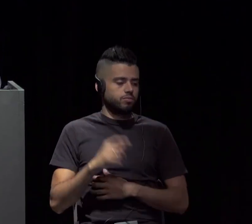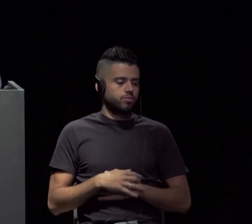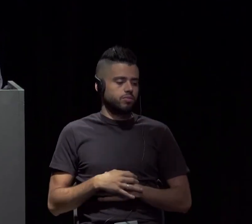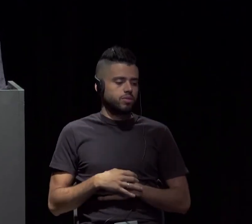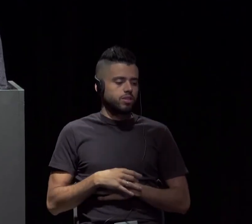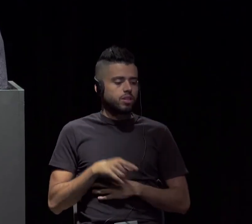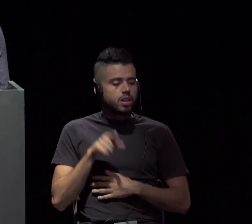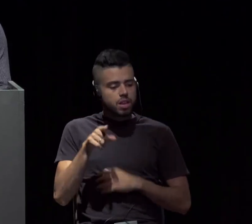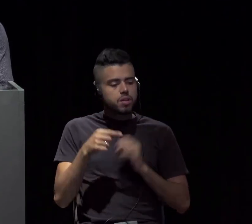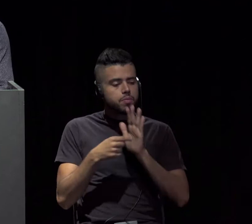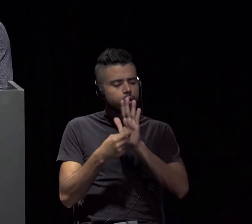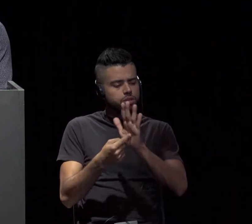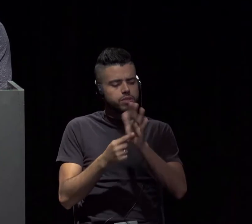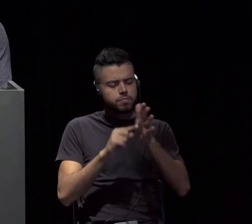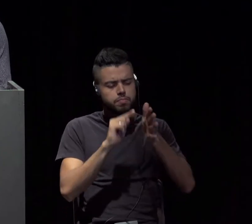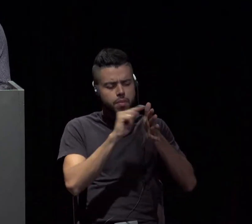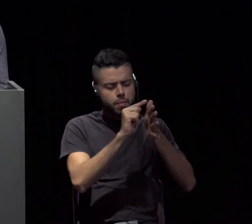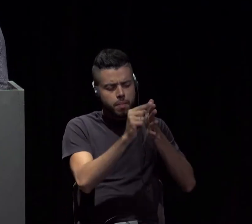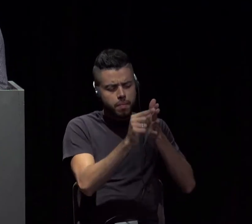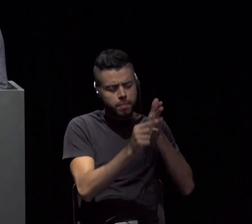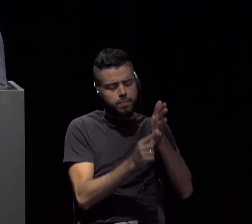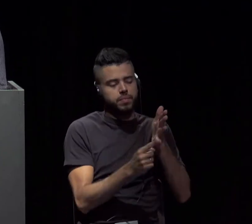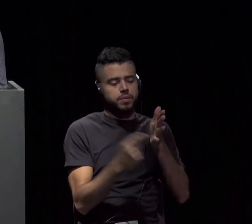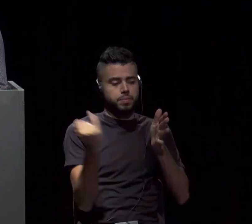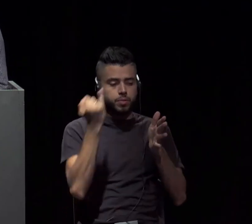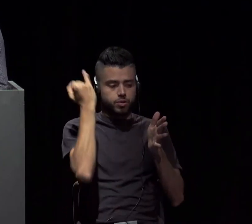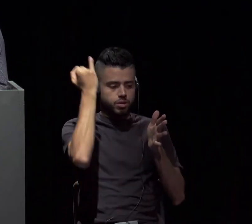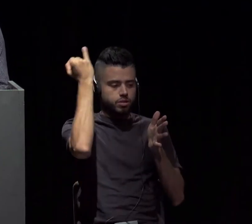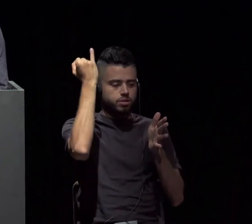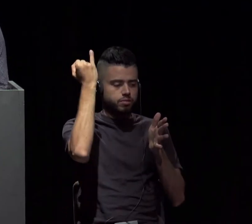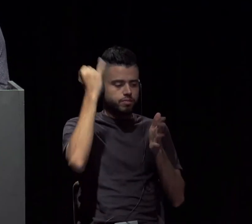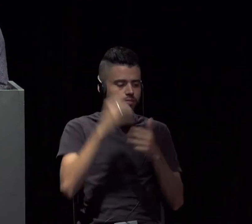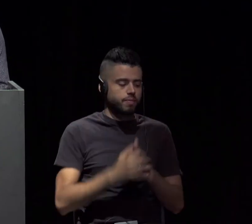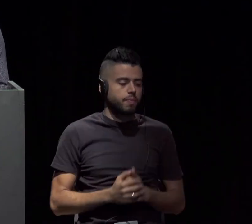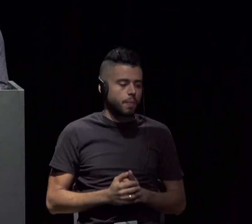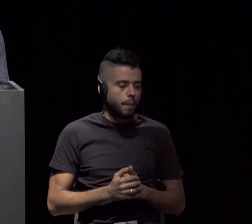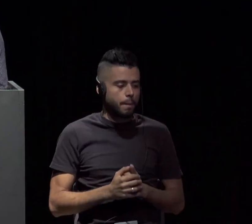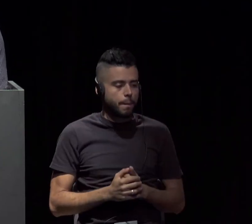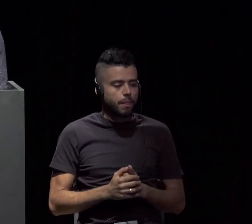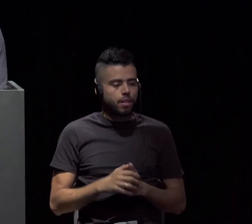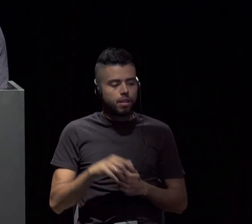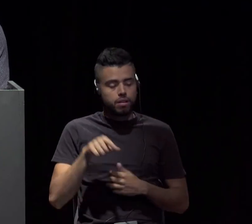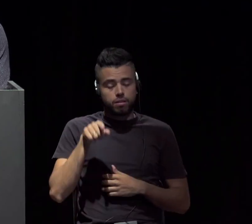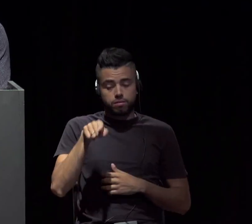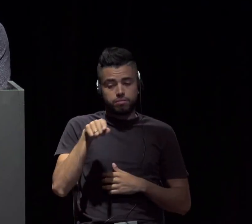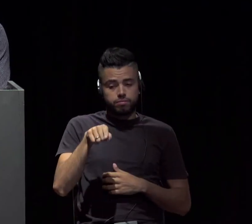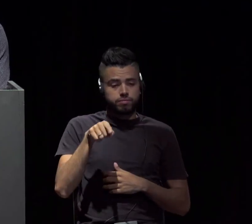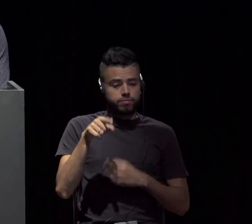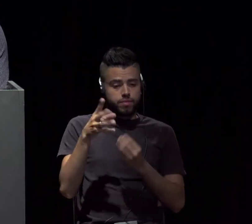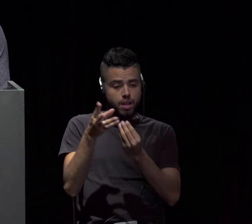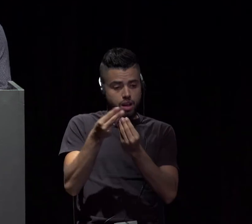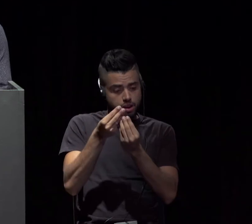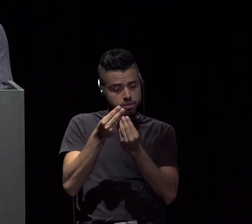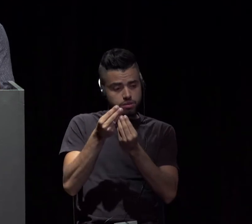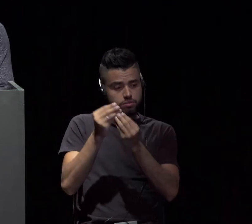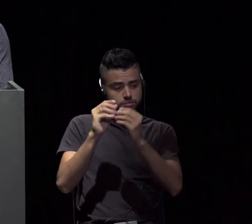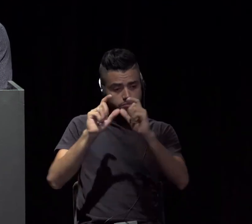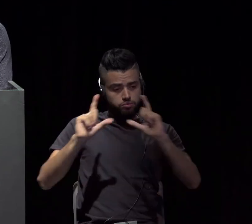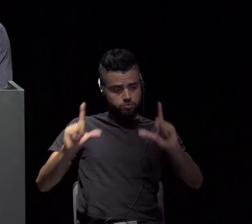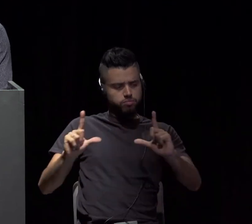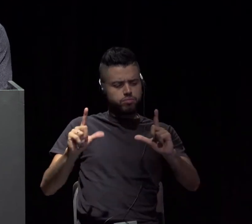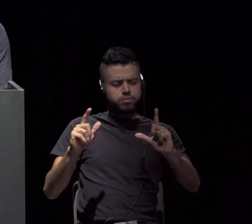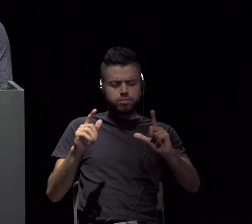his sculptures are play objects that can be touched and rearranged with little or no regard to his